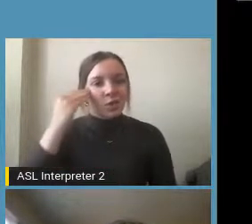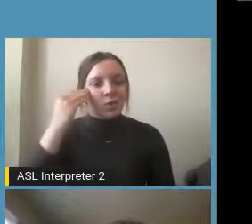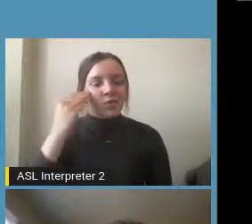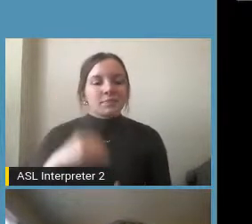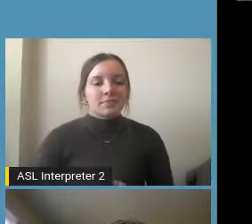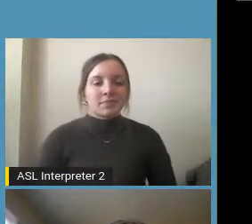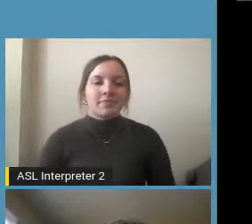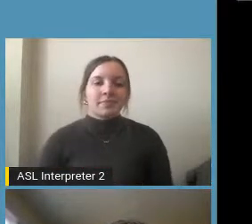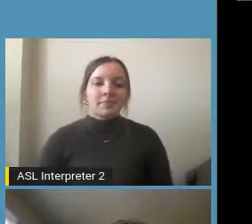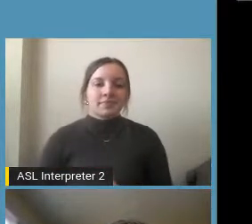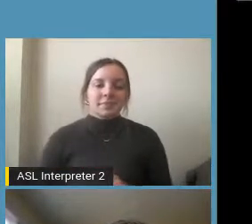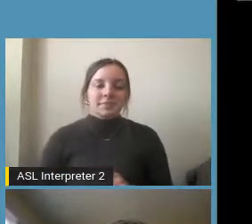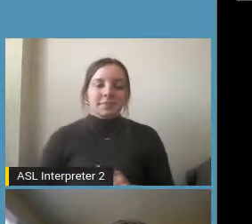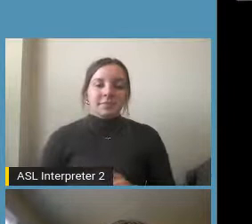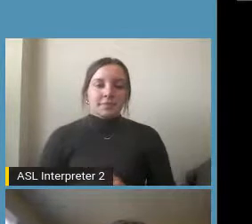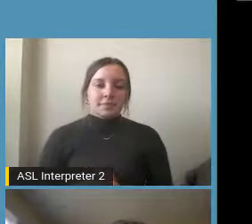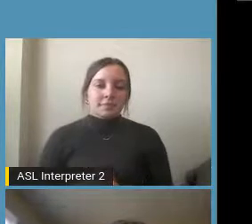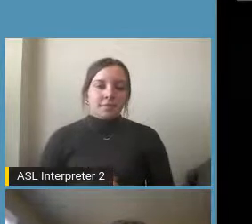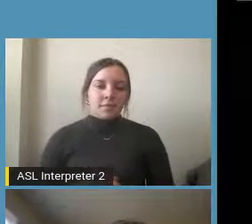So